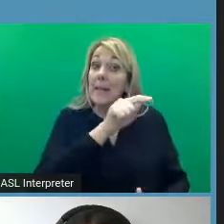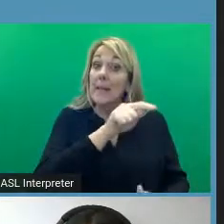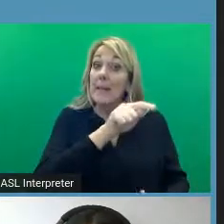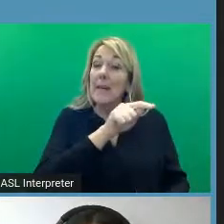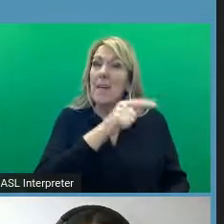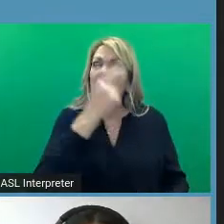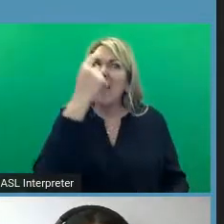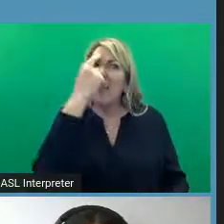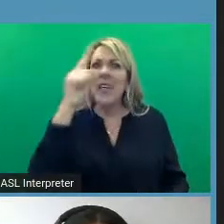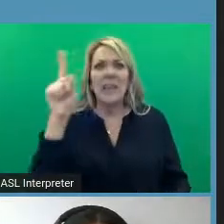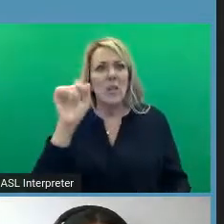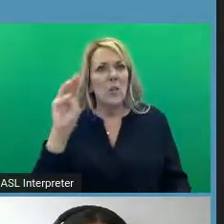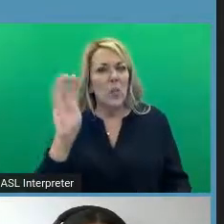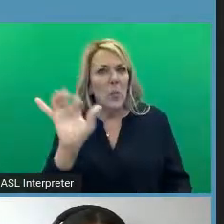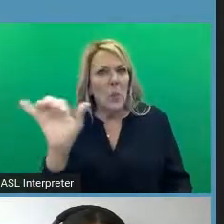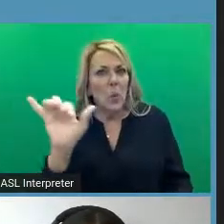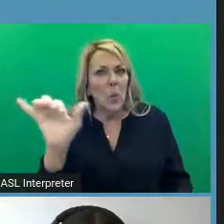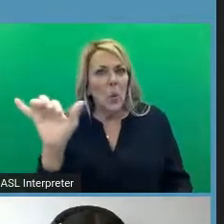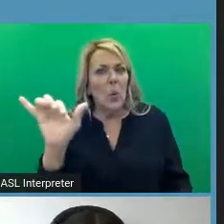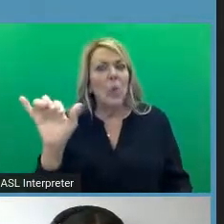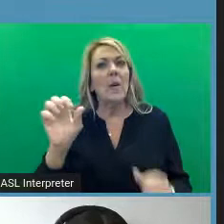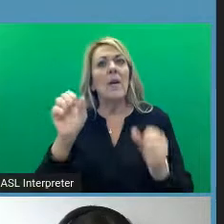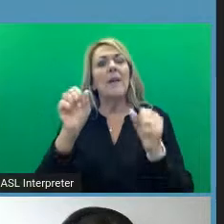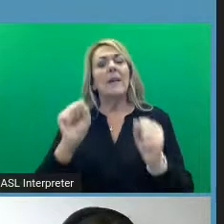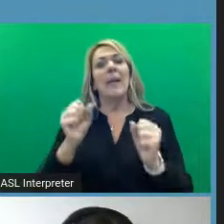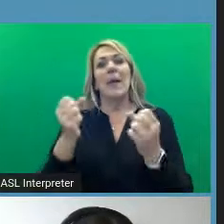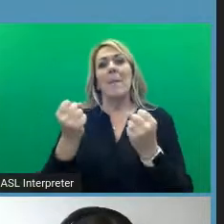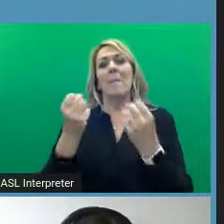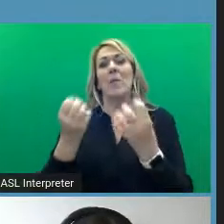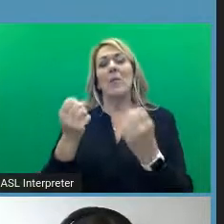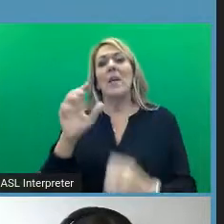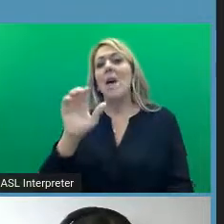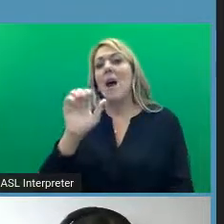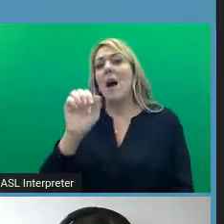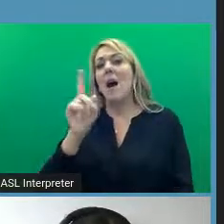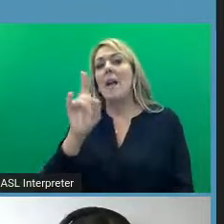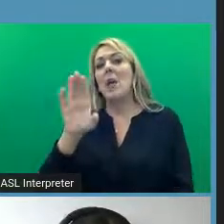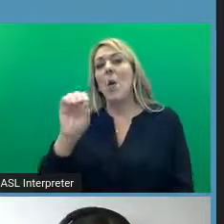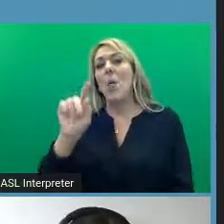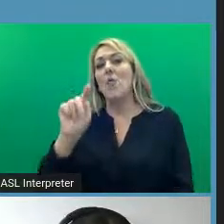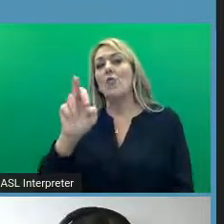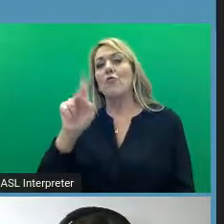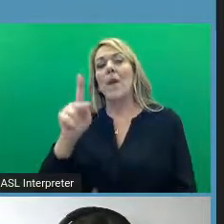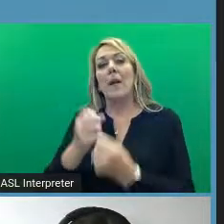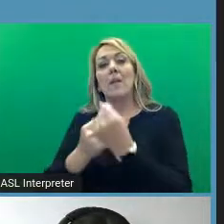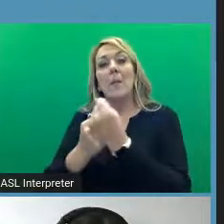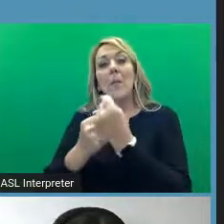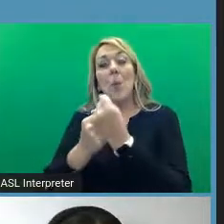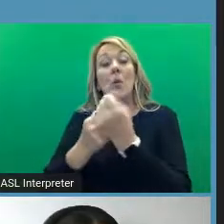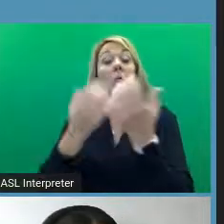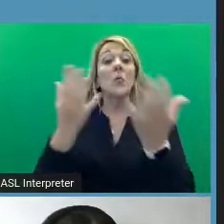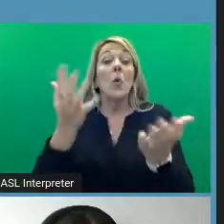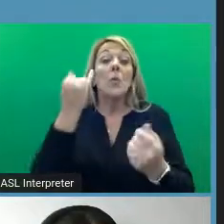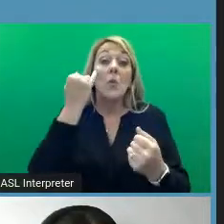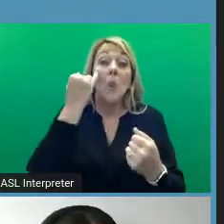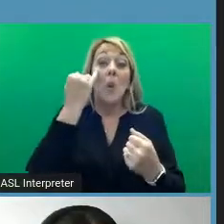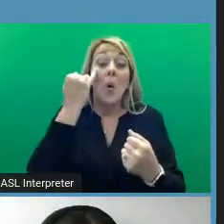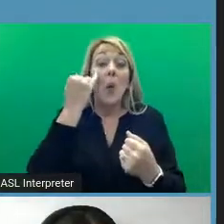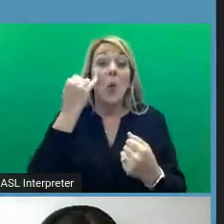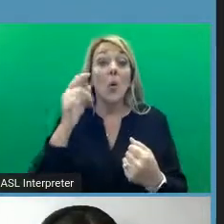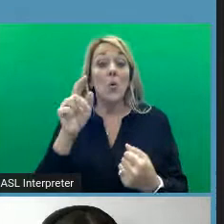I believe Zoom also does is multi-audio track support. So that if you are delivering